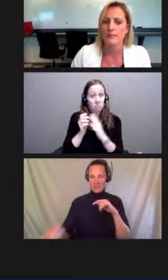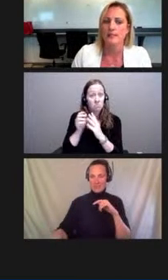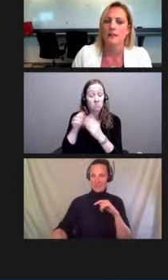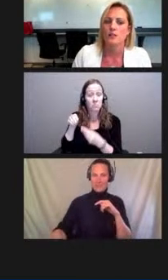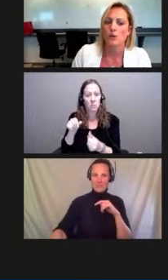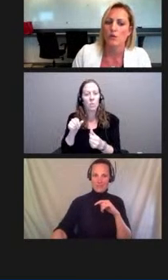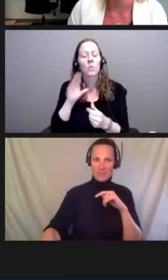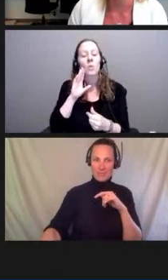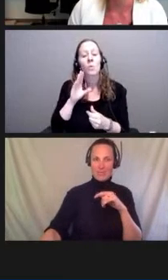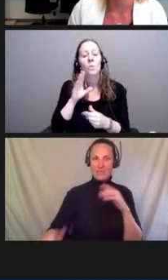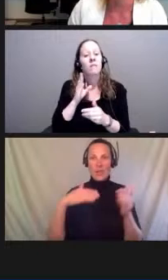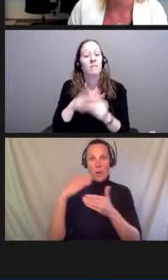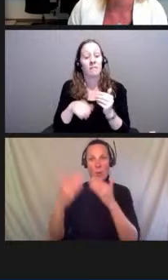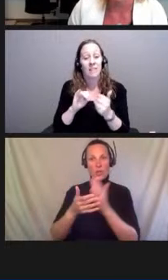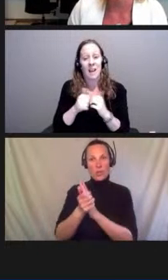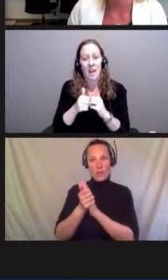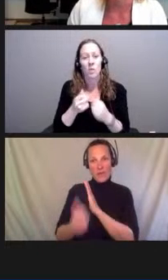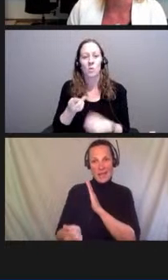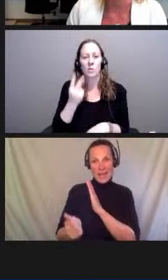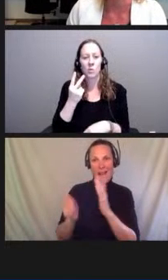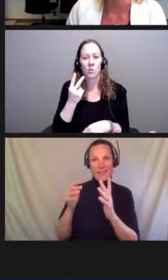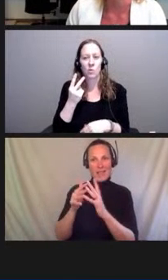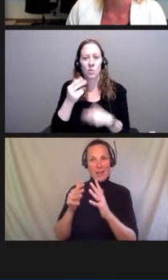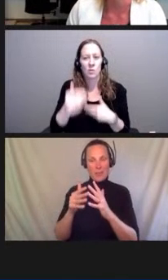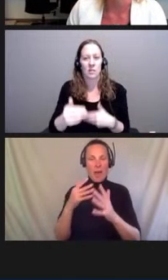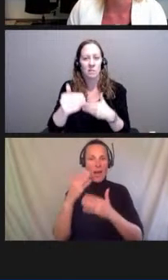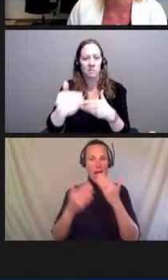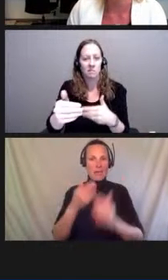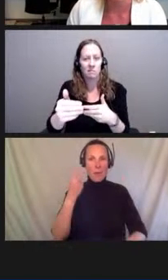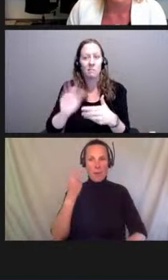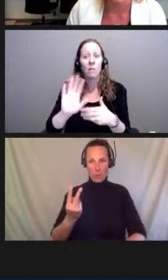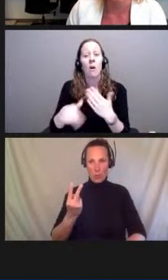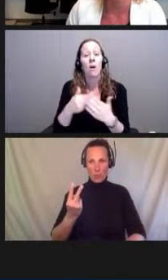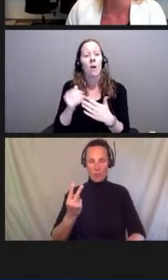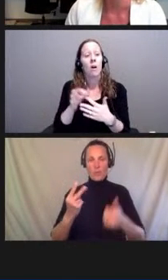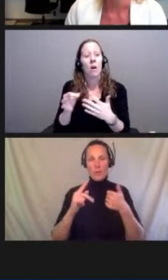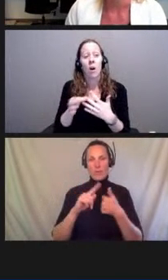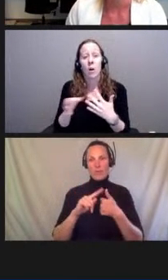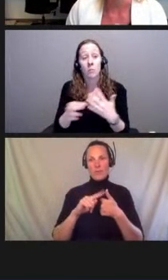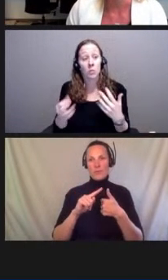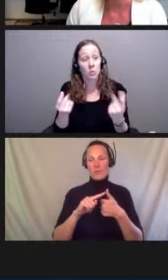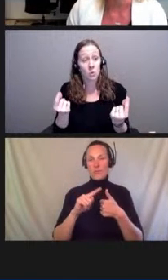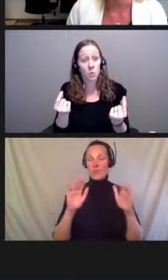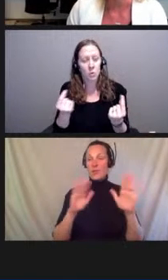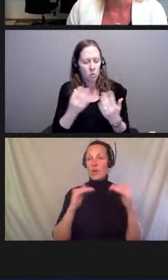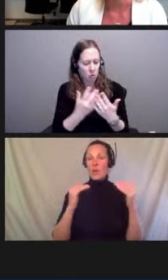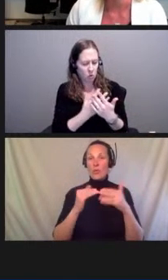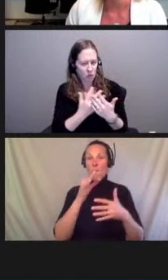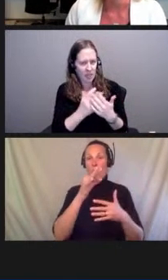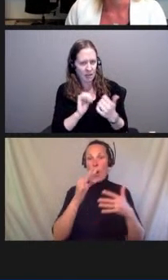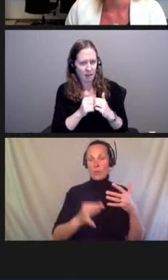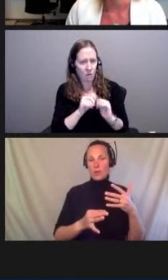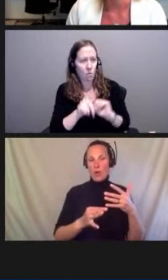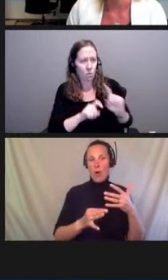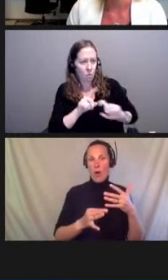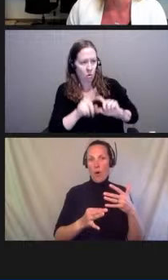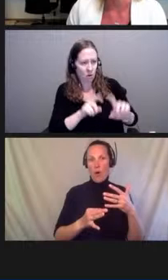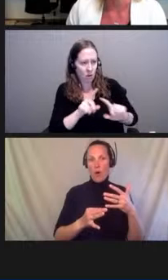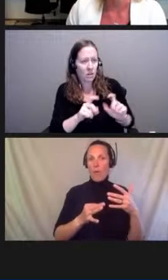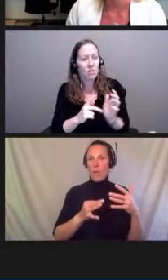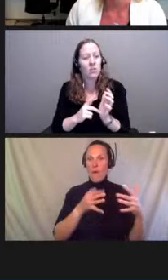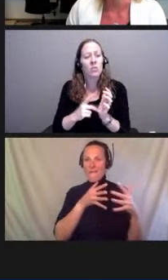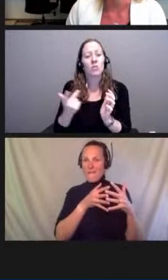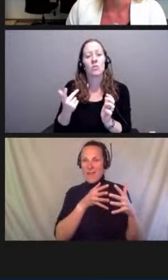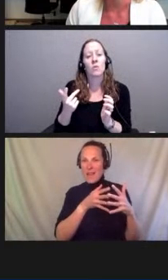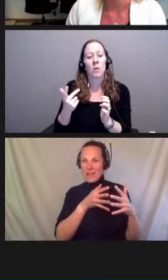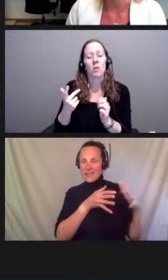steps. So firstly, all options will be screened using a series of questions. And secondly, a triple bottom line evaluation will